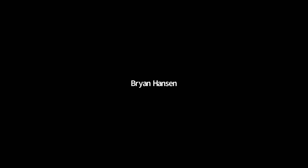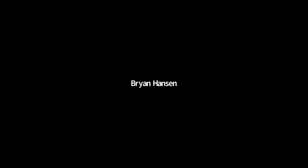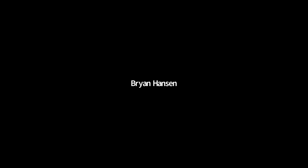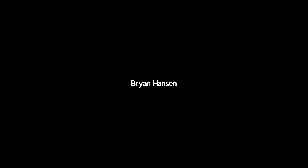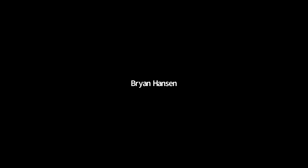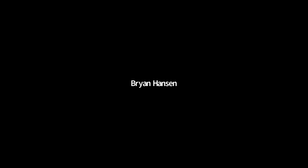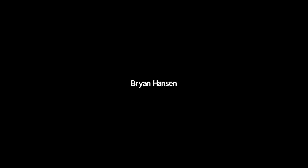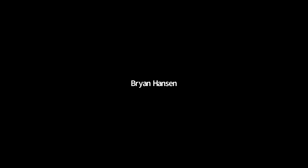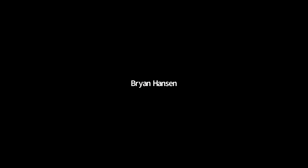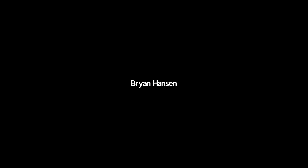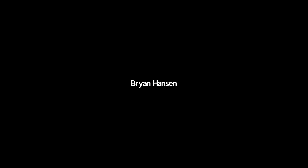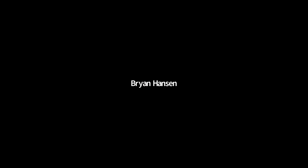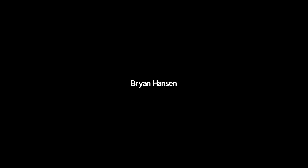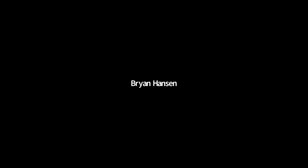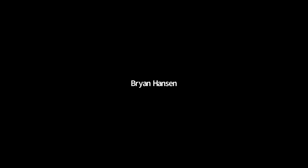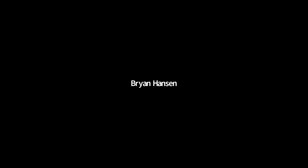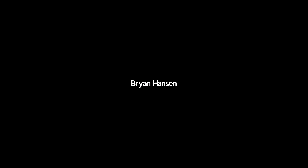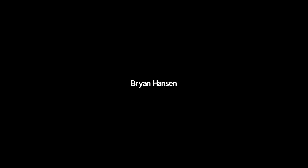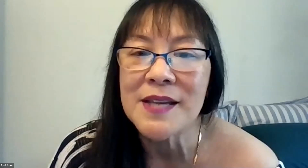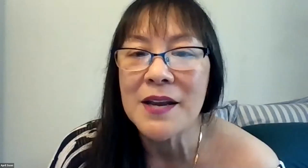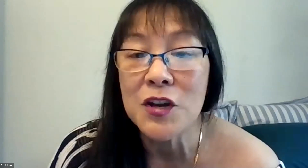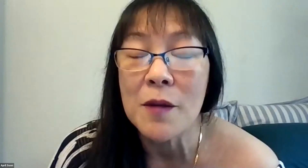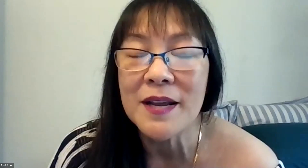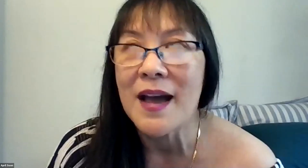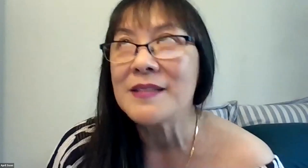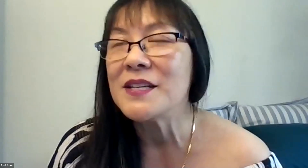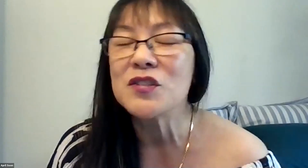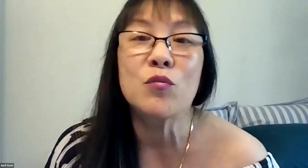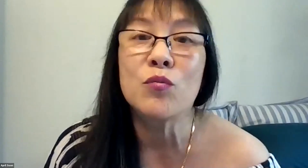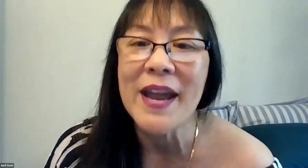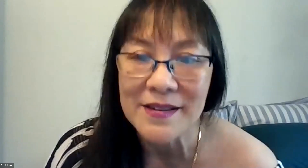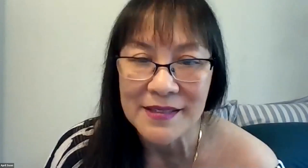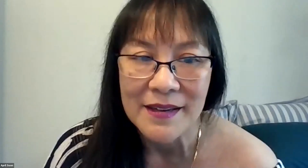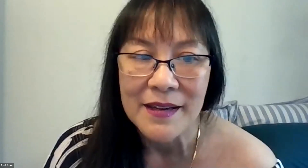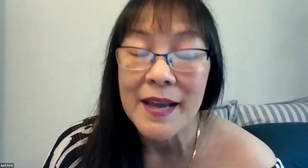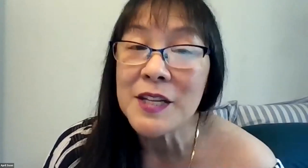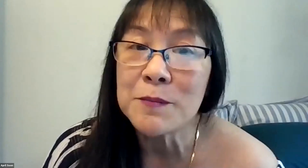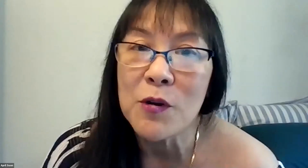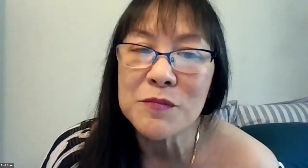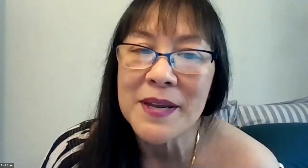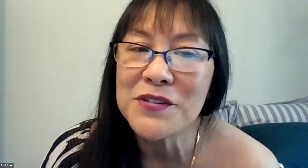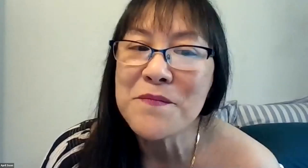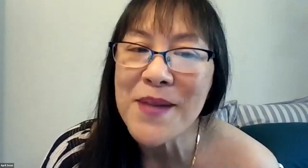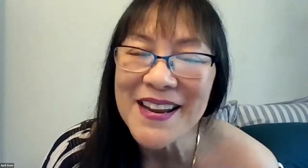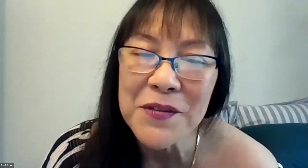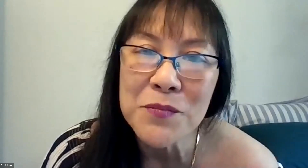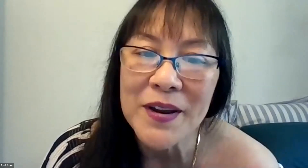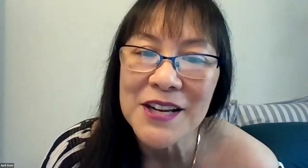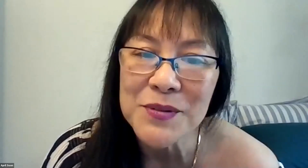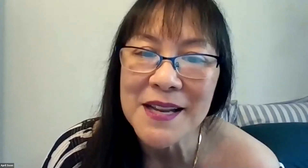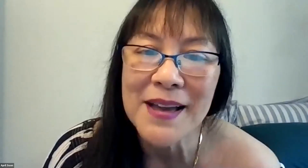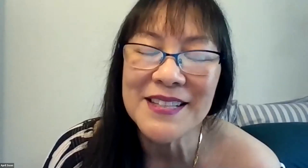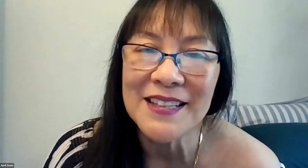And finally, being in the Stand Up for Mental Health Society comedy class is great. It's exposed me to many other